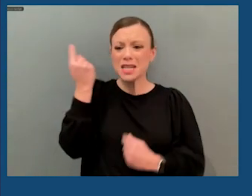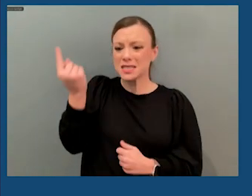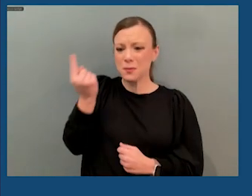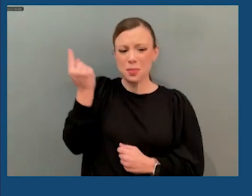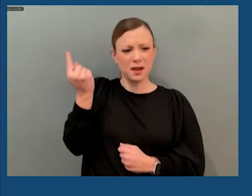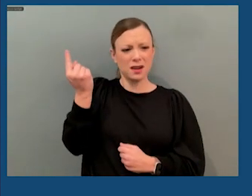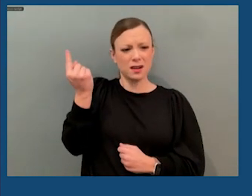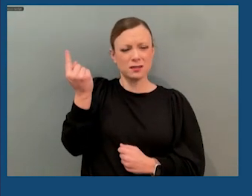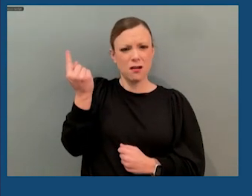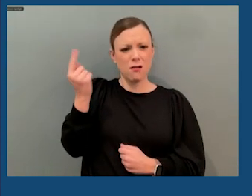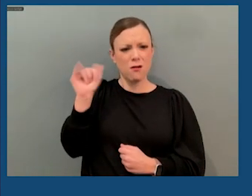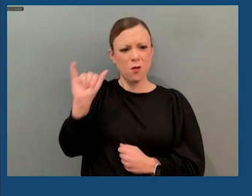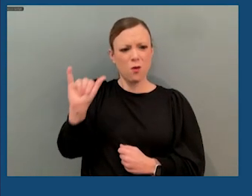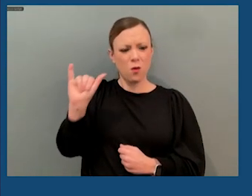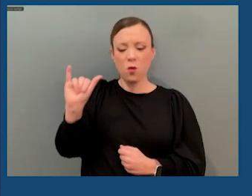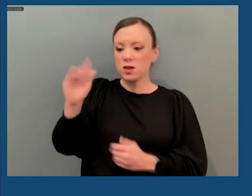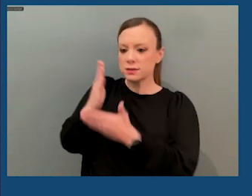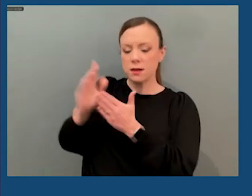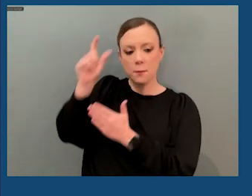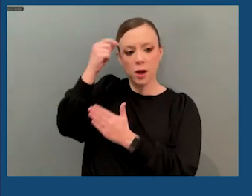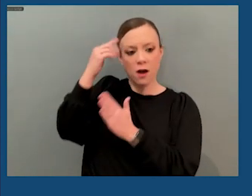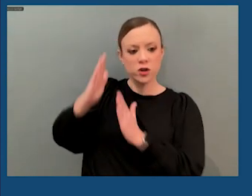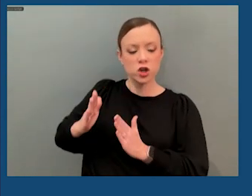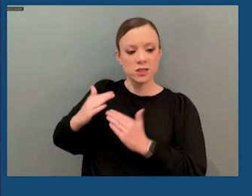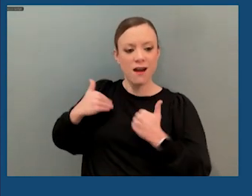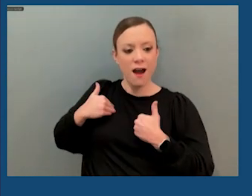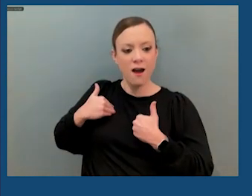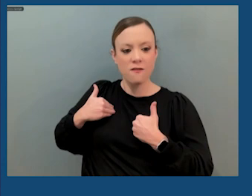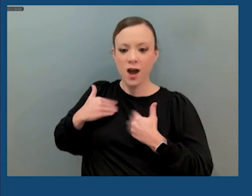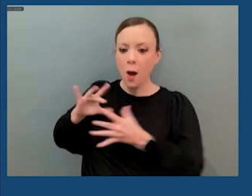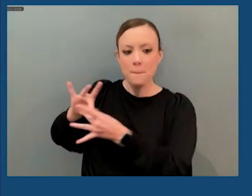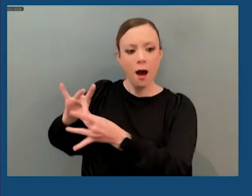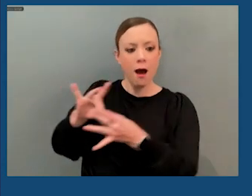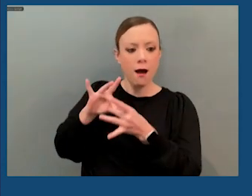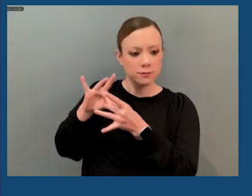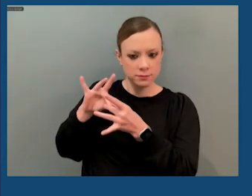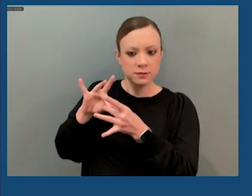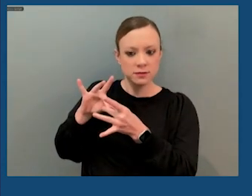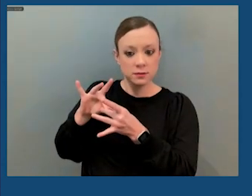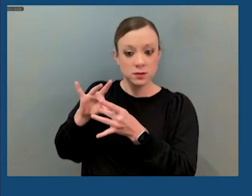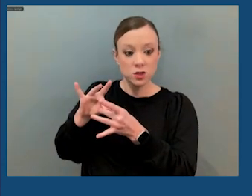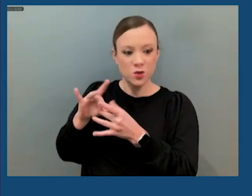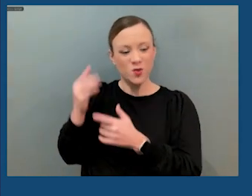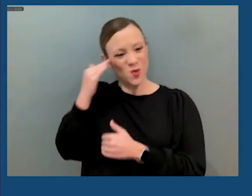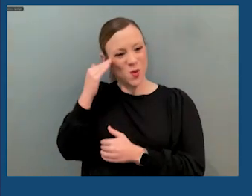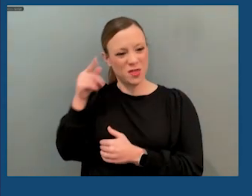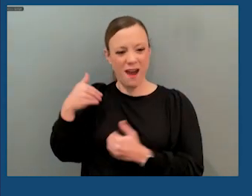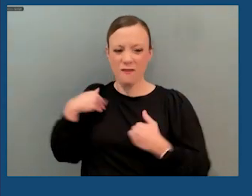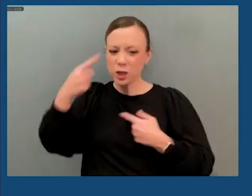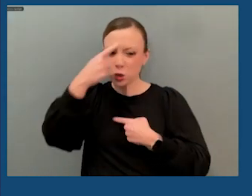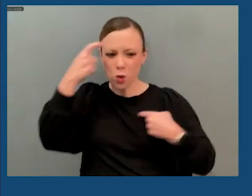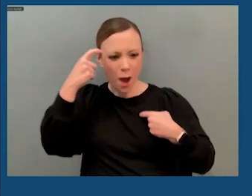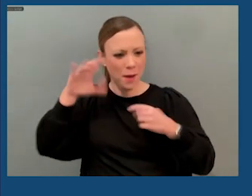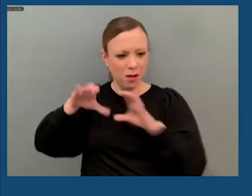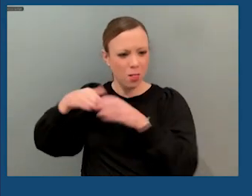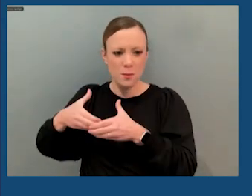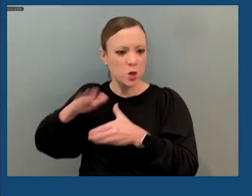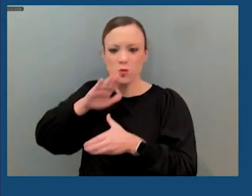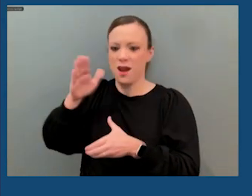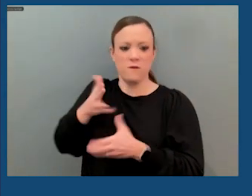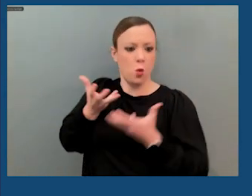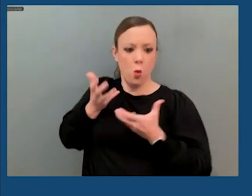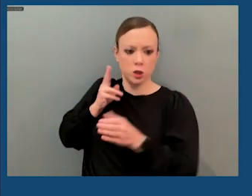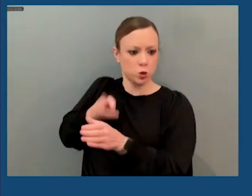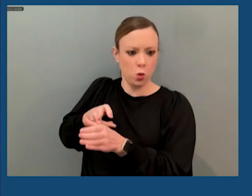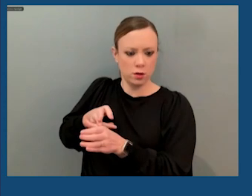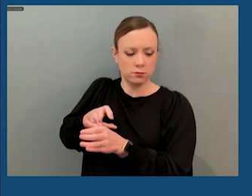some governors share a bond, a club you don't want to be in, when you represent a state